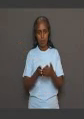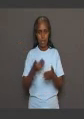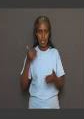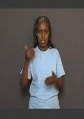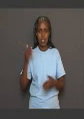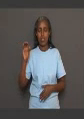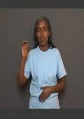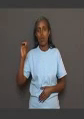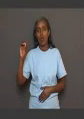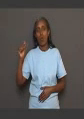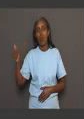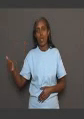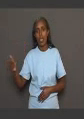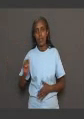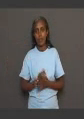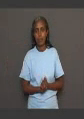minus OA.